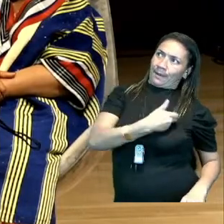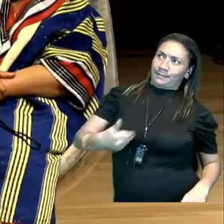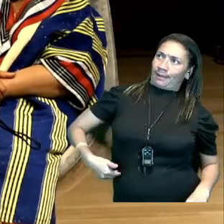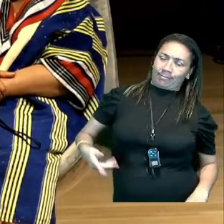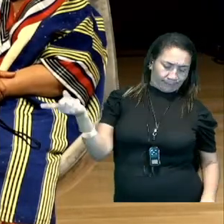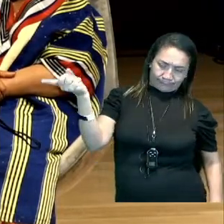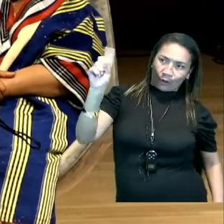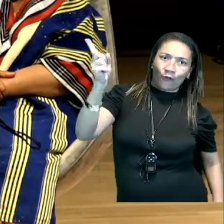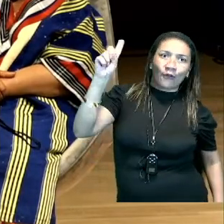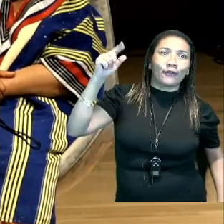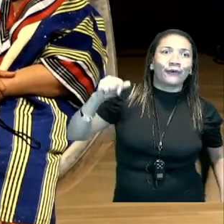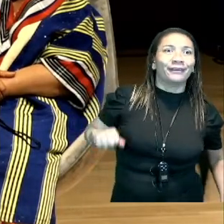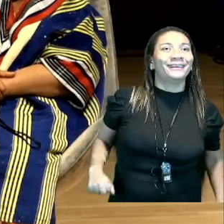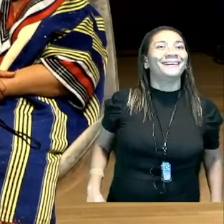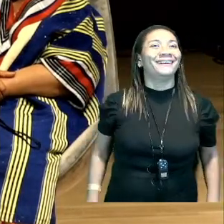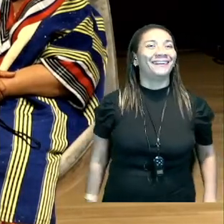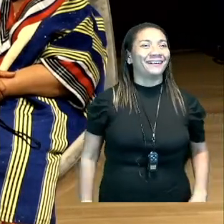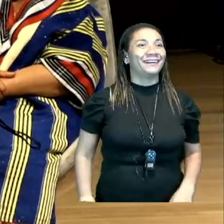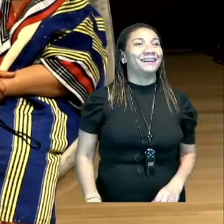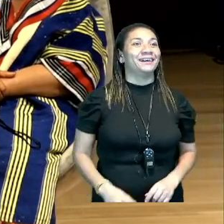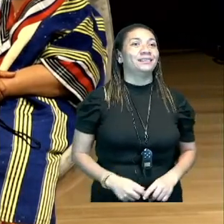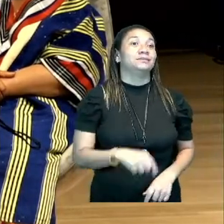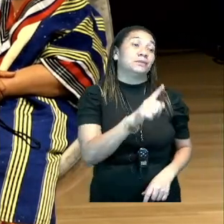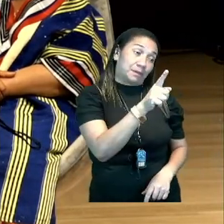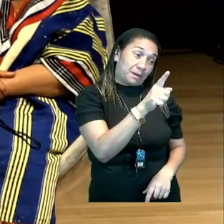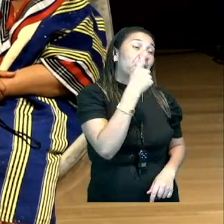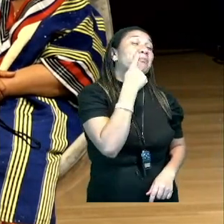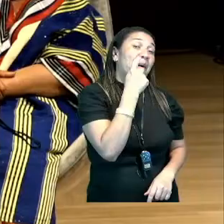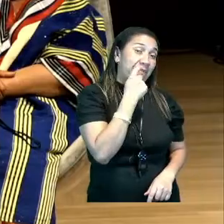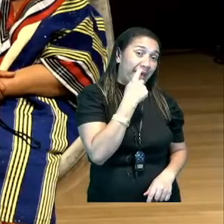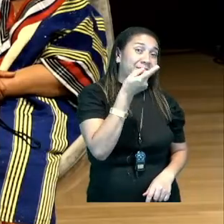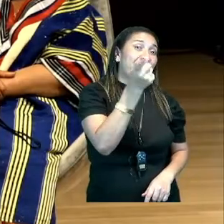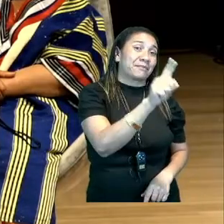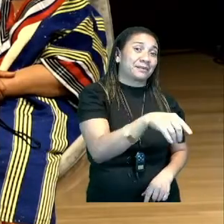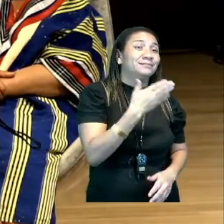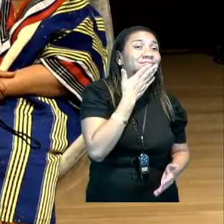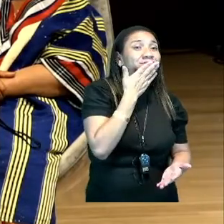"Don't talk to me about vice presidencies." My dad,